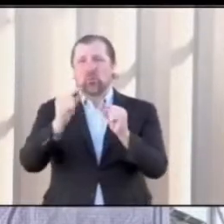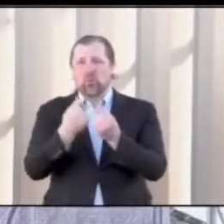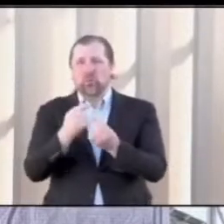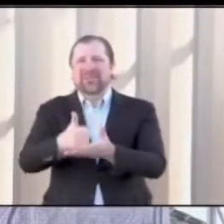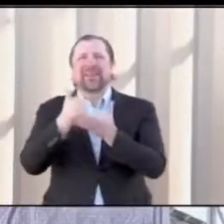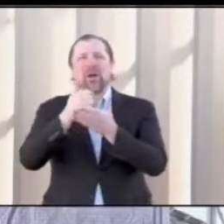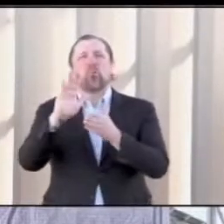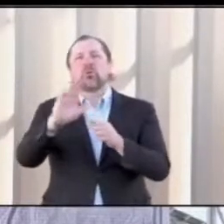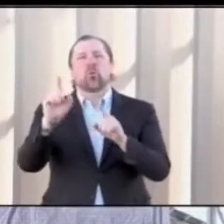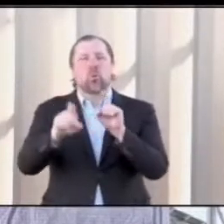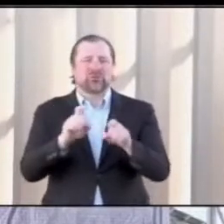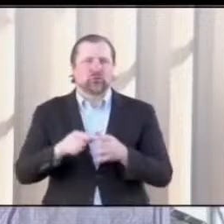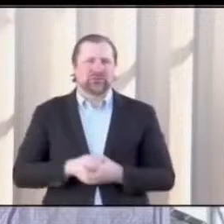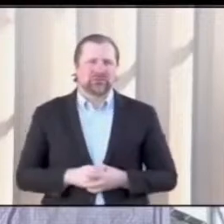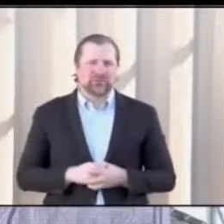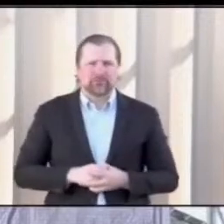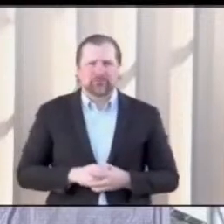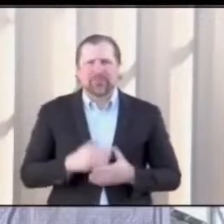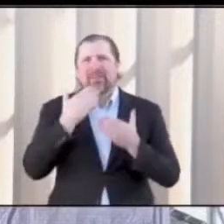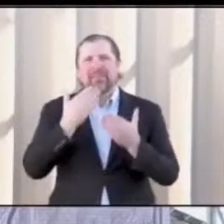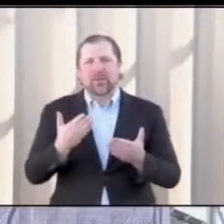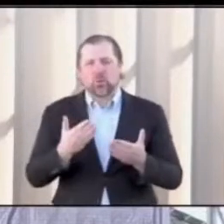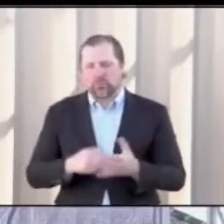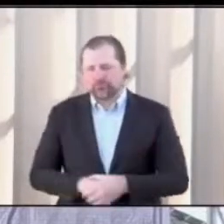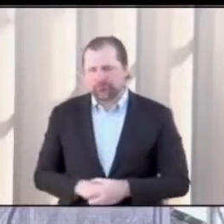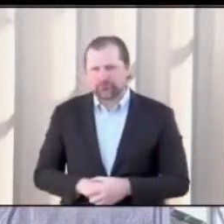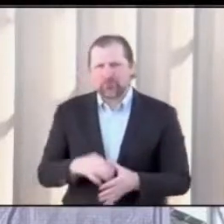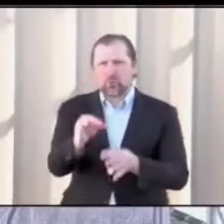all your questions. Thank you very much.